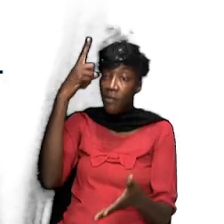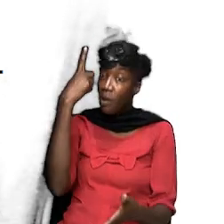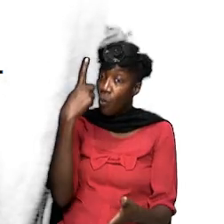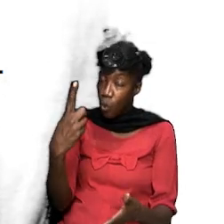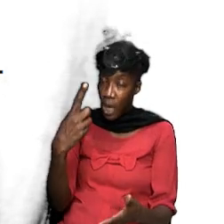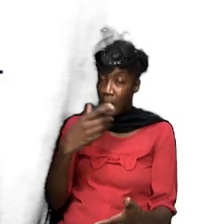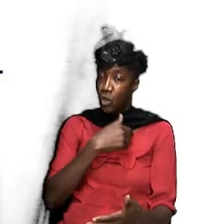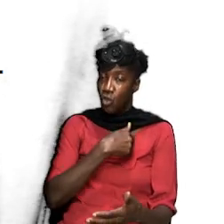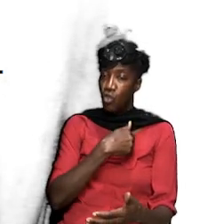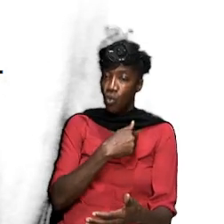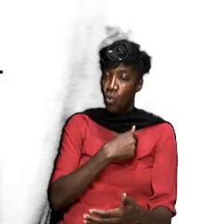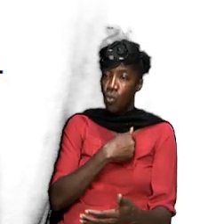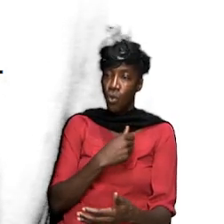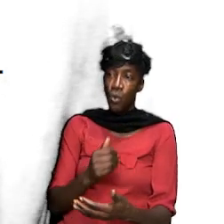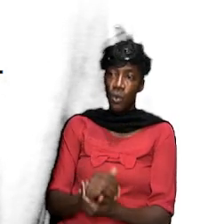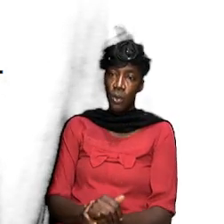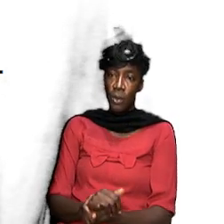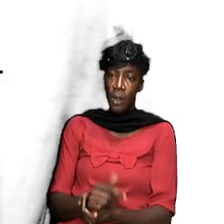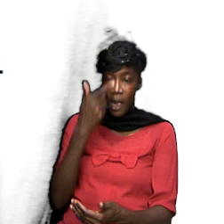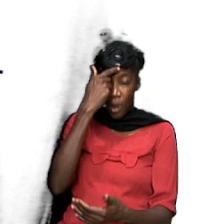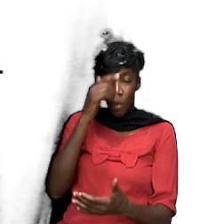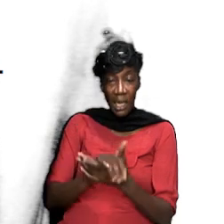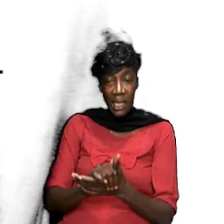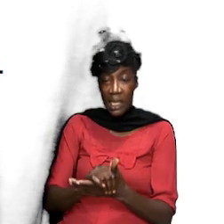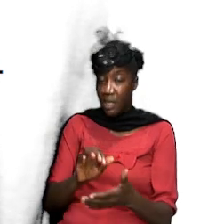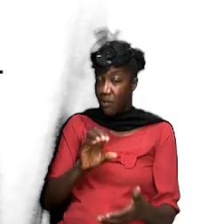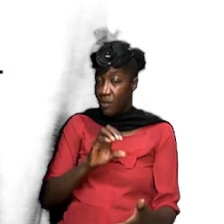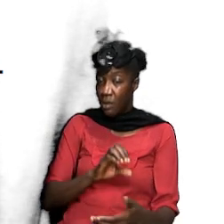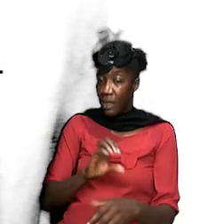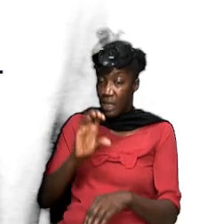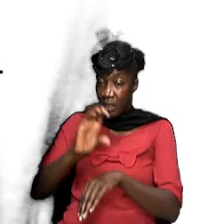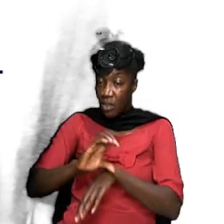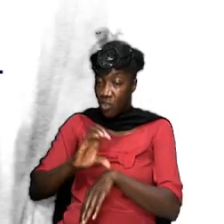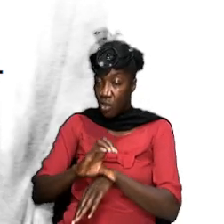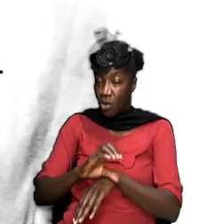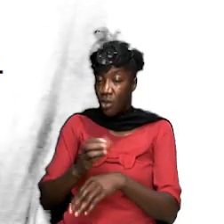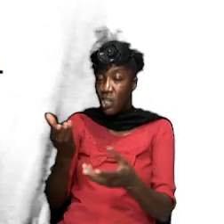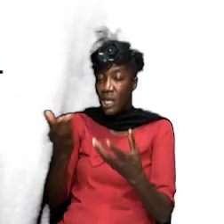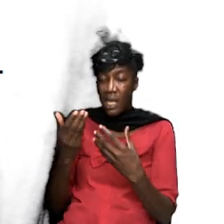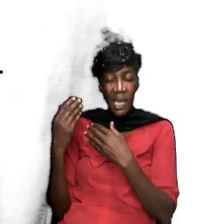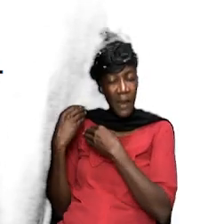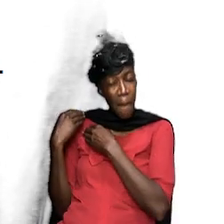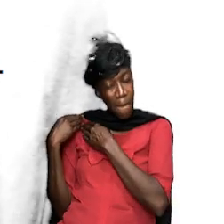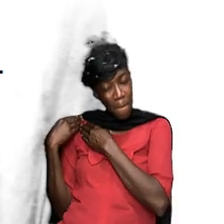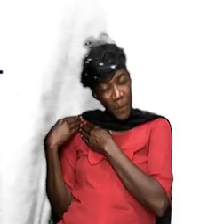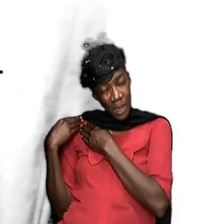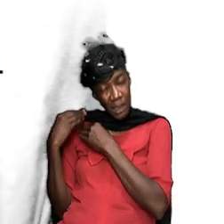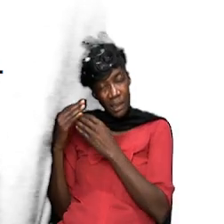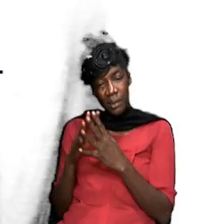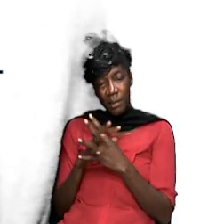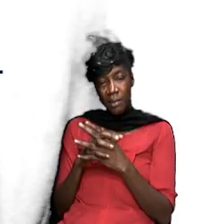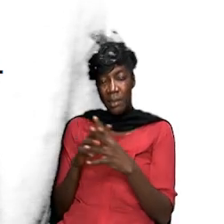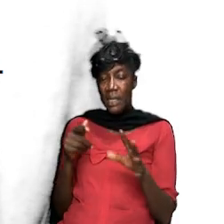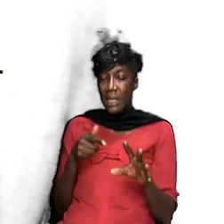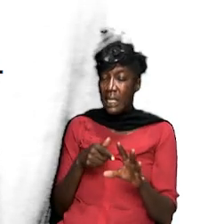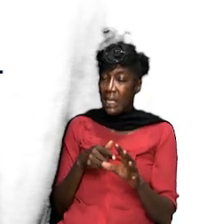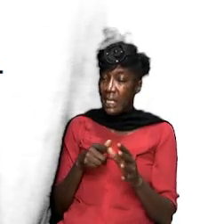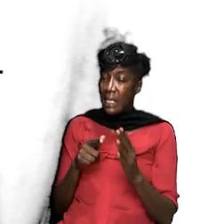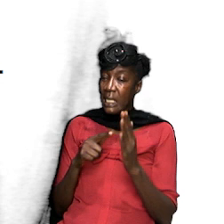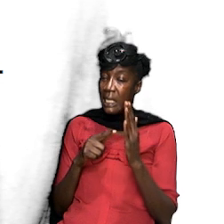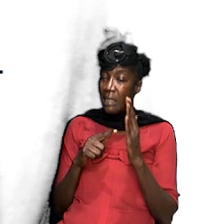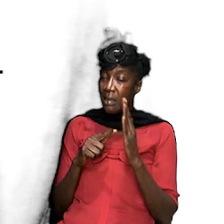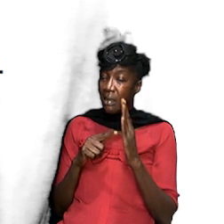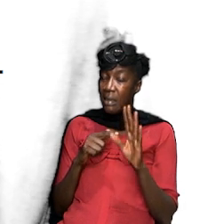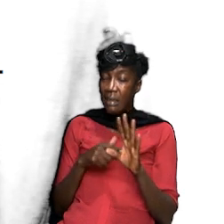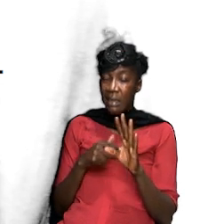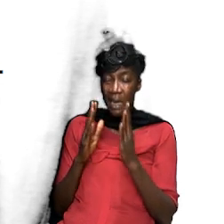soul. And I believe that as the church, we should get the burden. Start praying for the burden